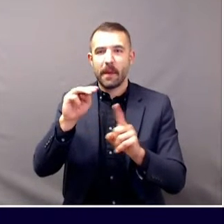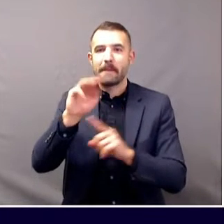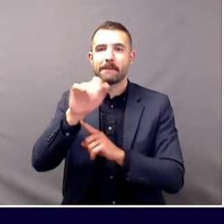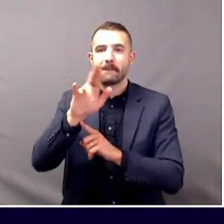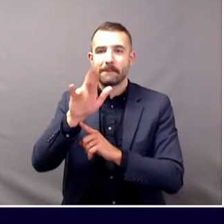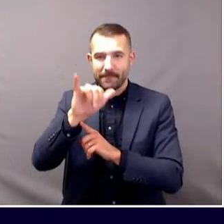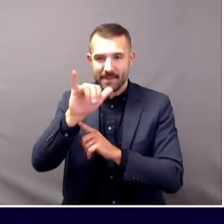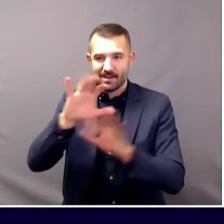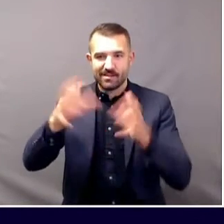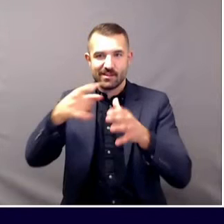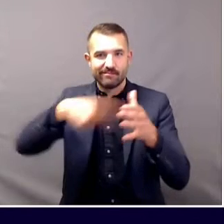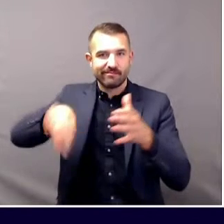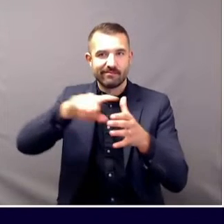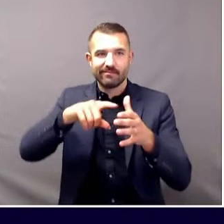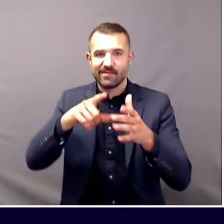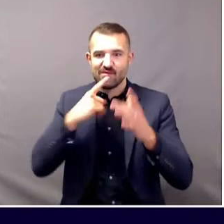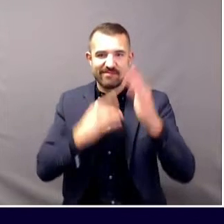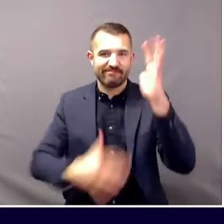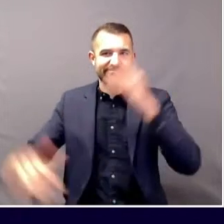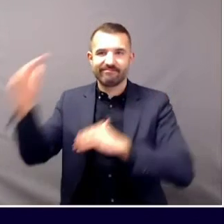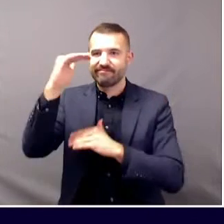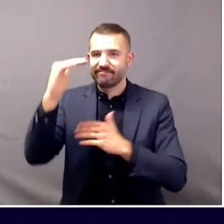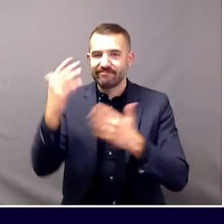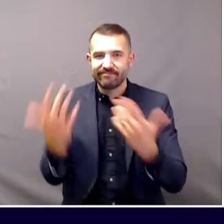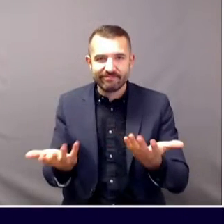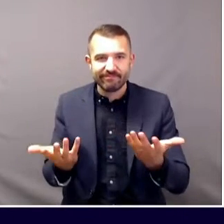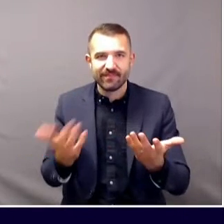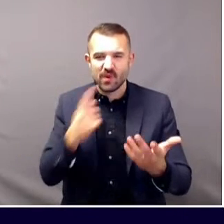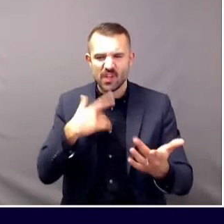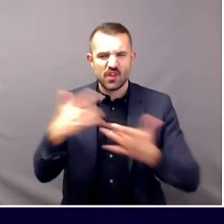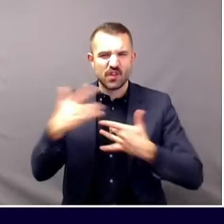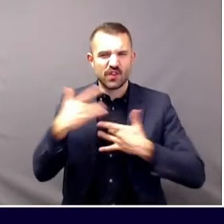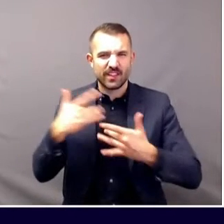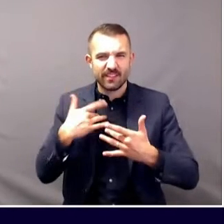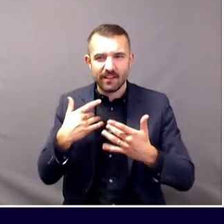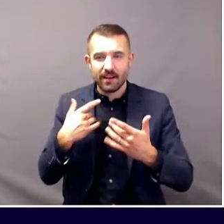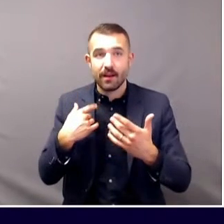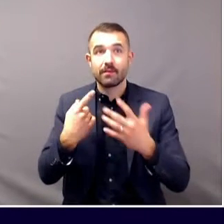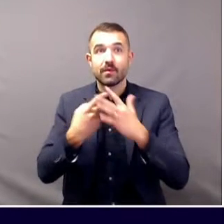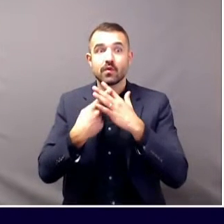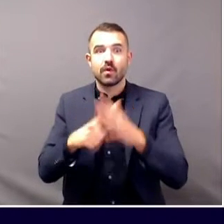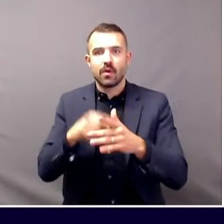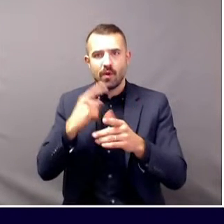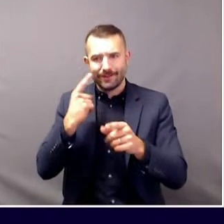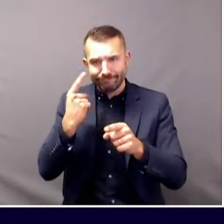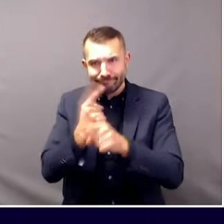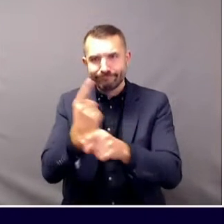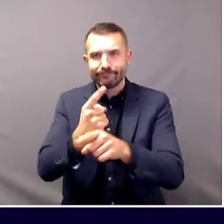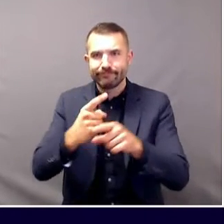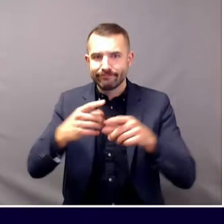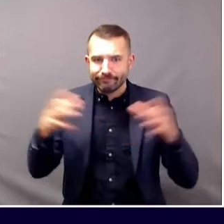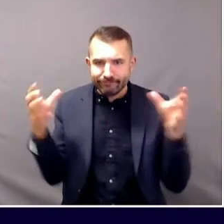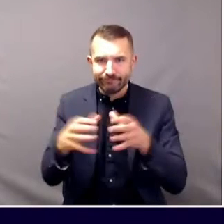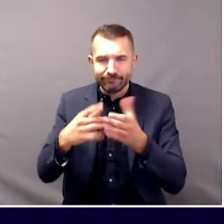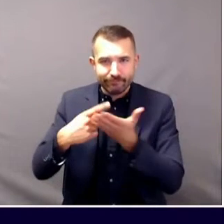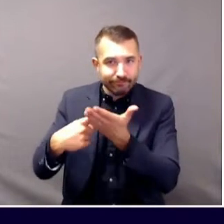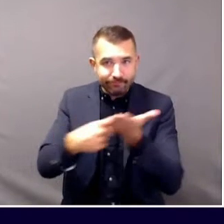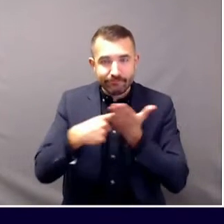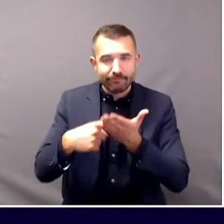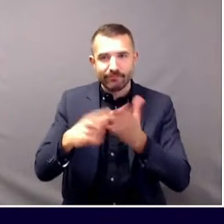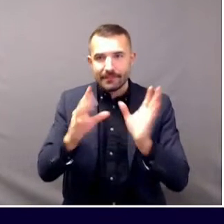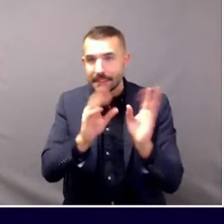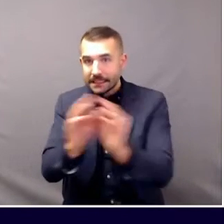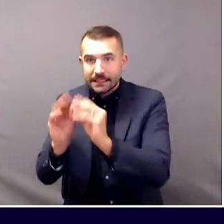completely unacceptable. So we've started a regular cadence way back several months ago of meetings so that we